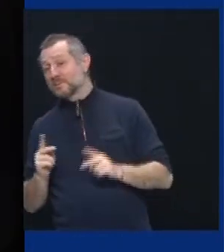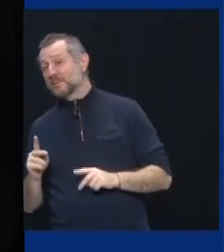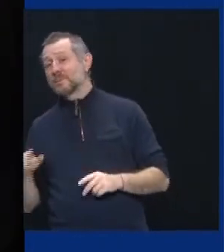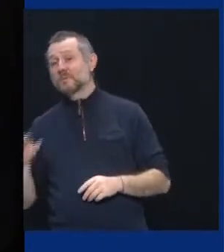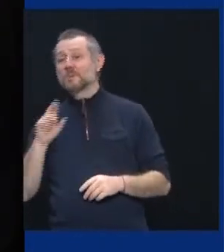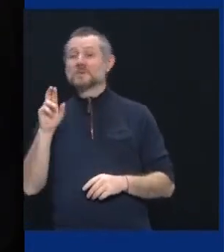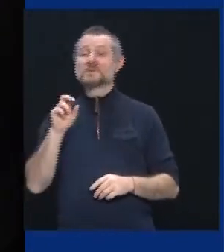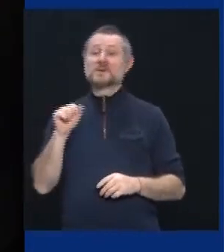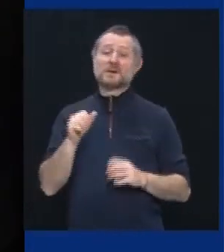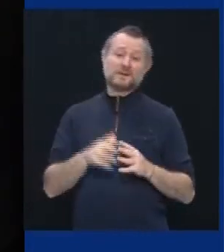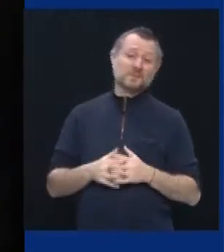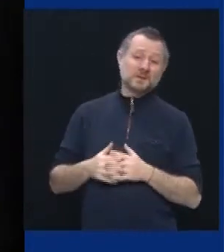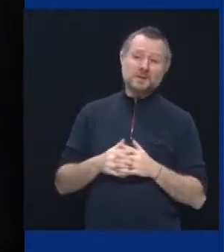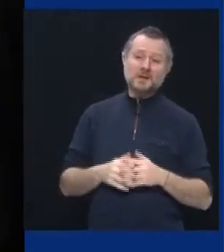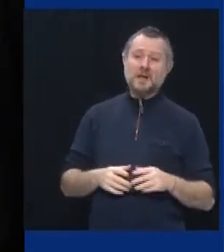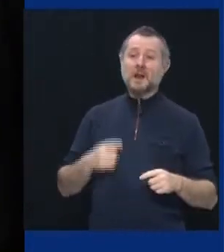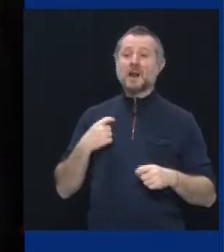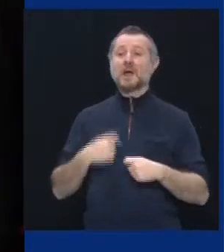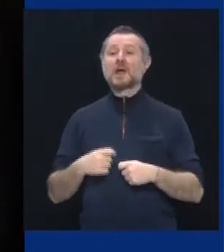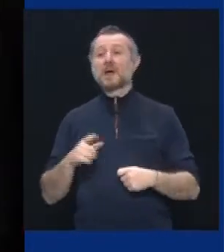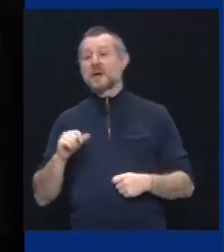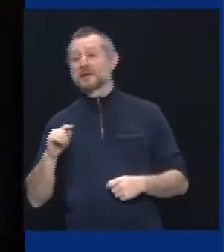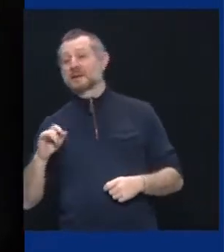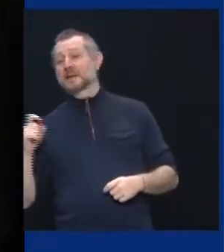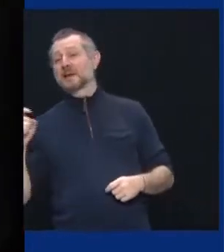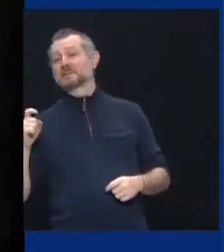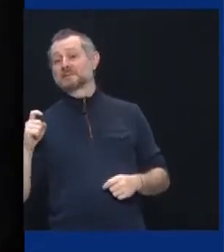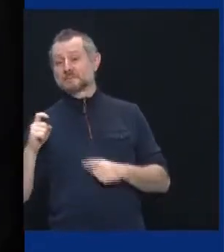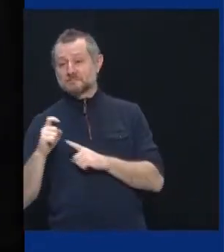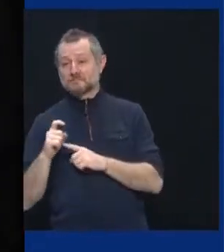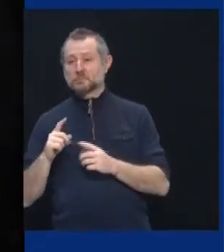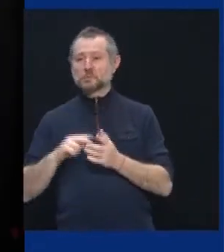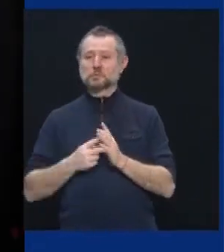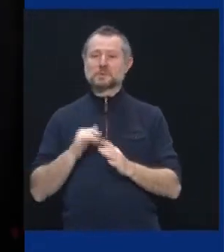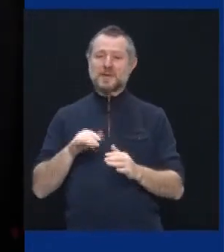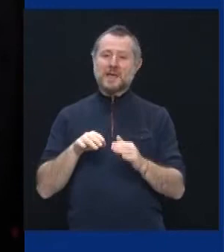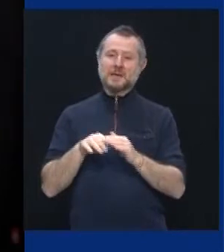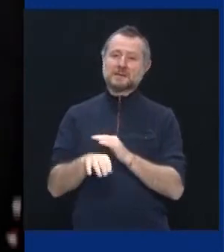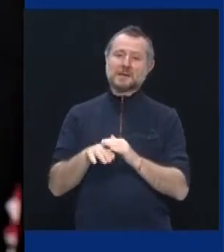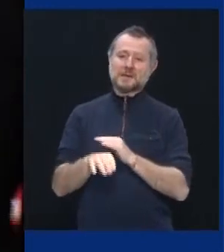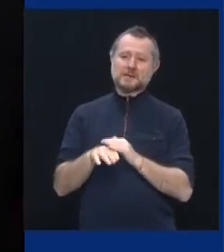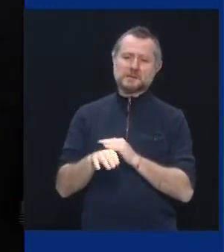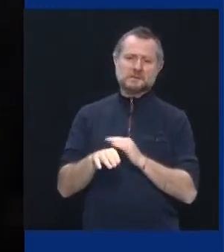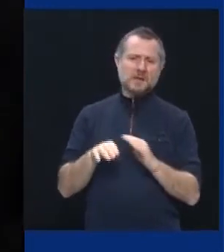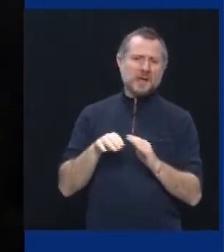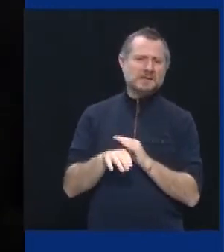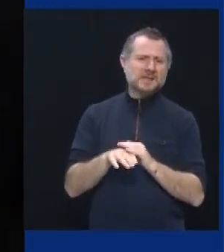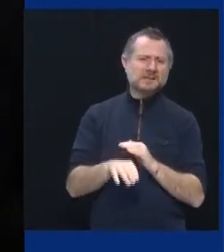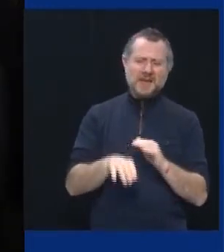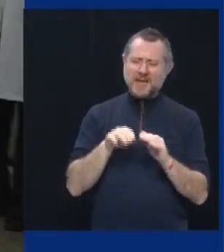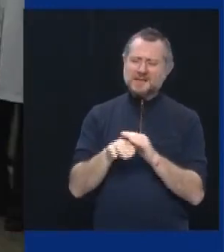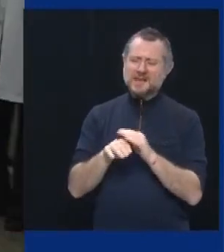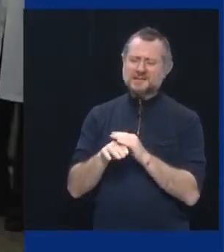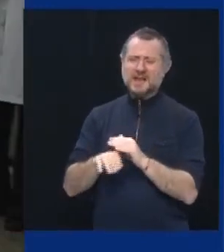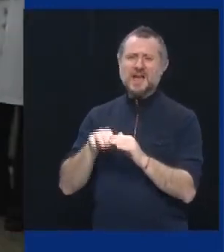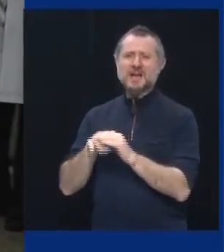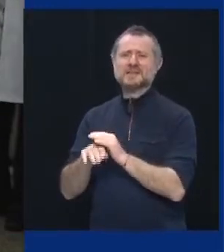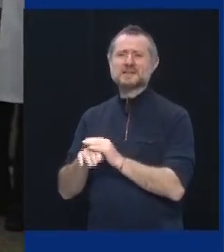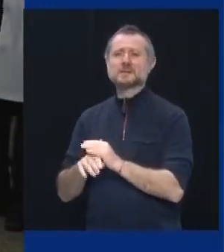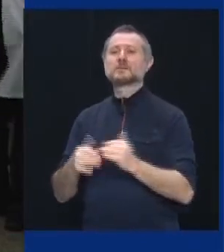Latinx people, is access, access, access. So today is an